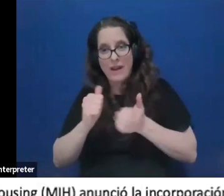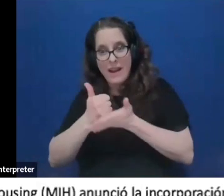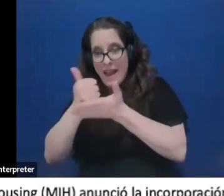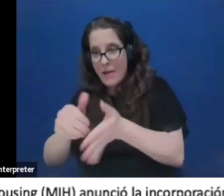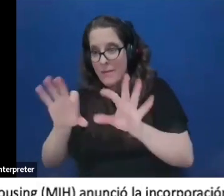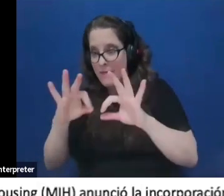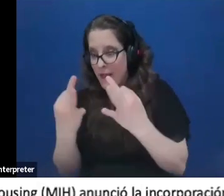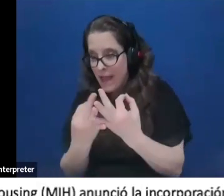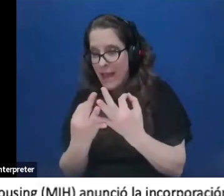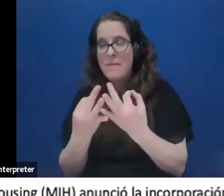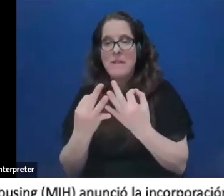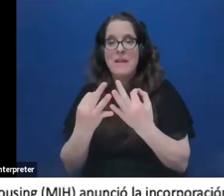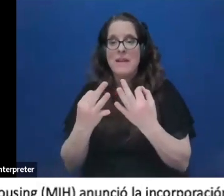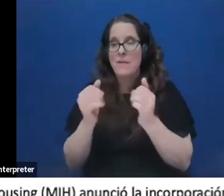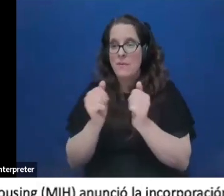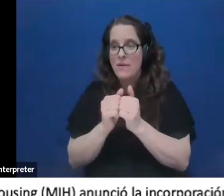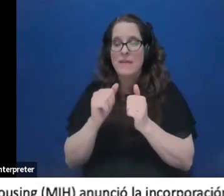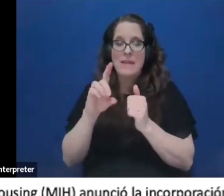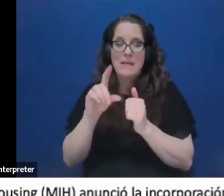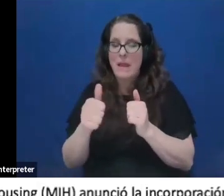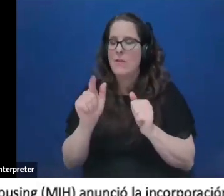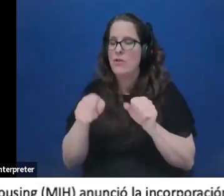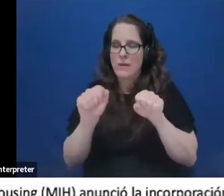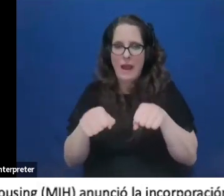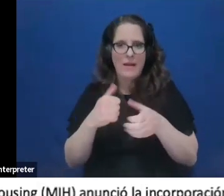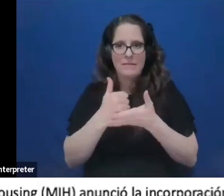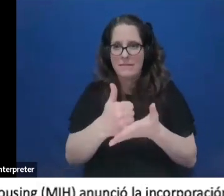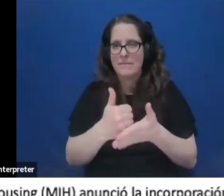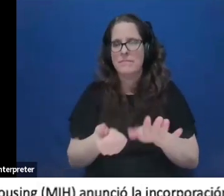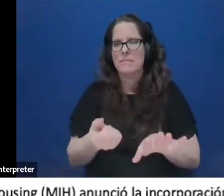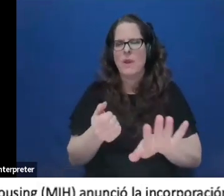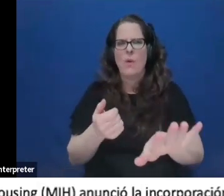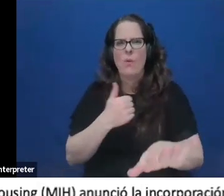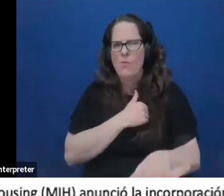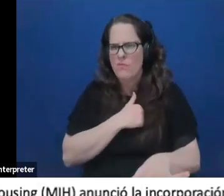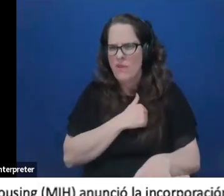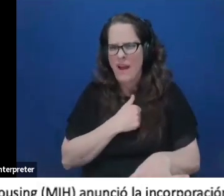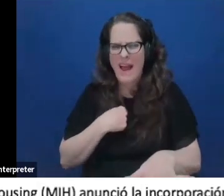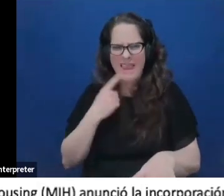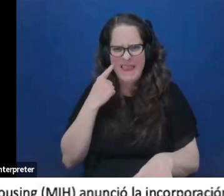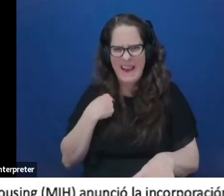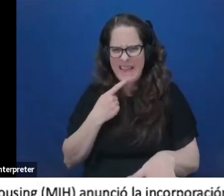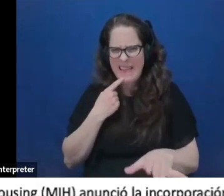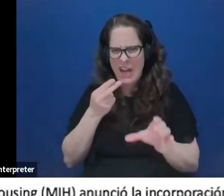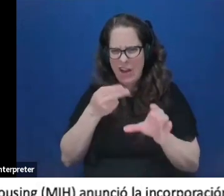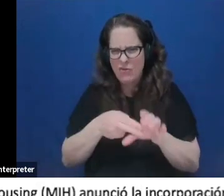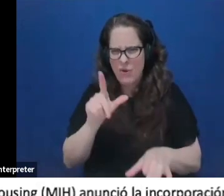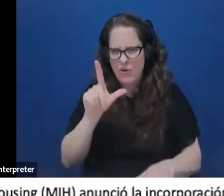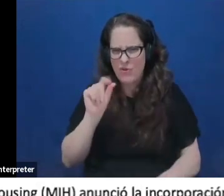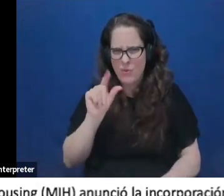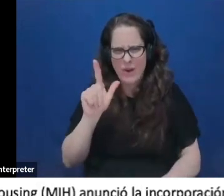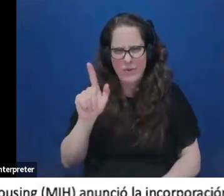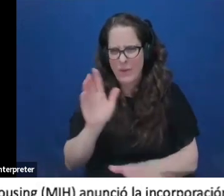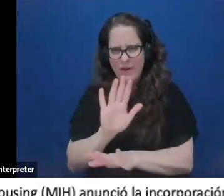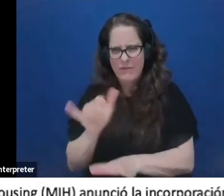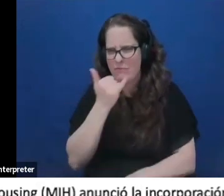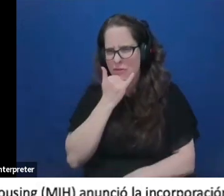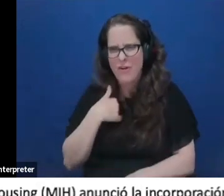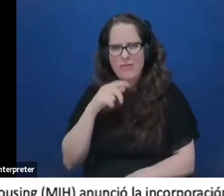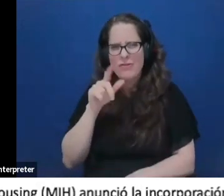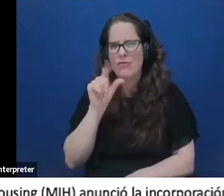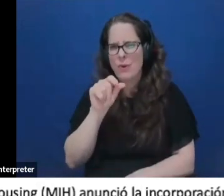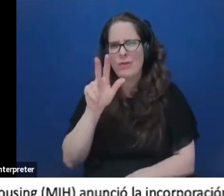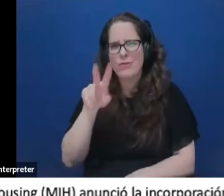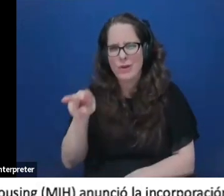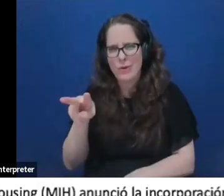Maryland. So I'm sorry, I came in 2022. I believe I said 2021. Shortly after I came in August, and a